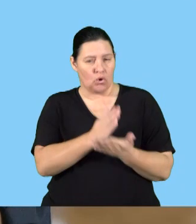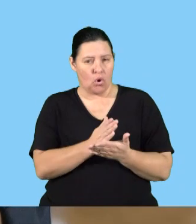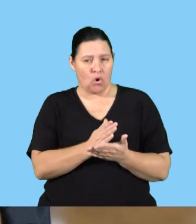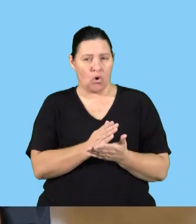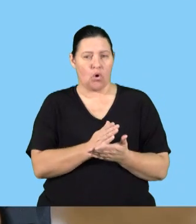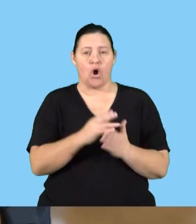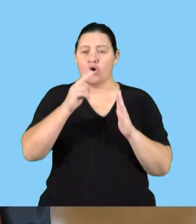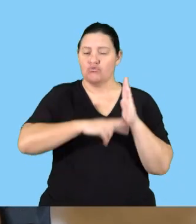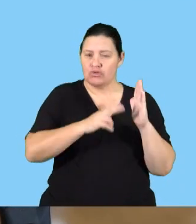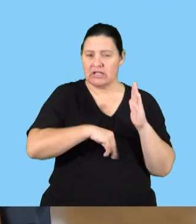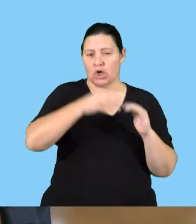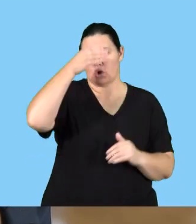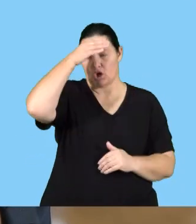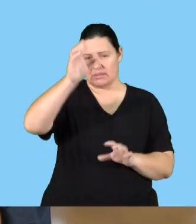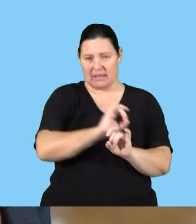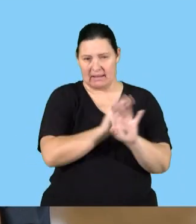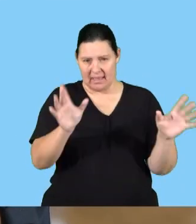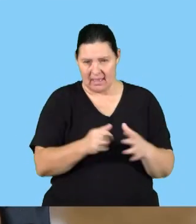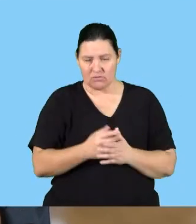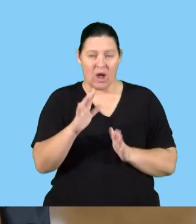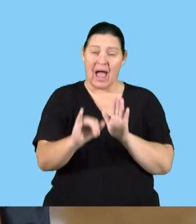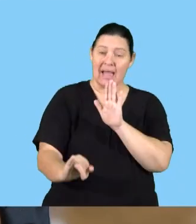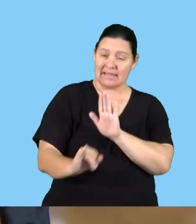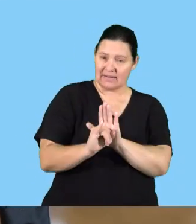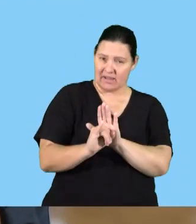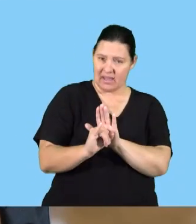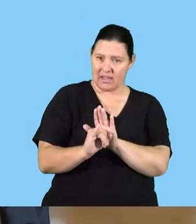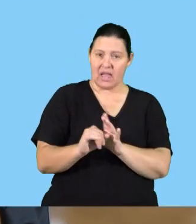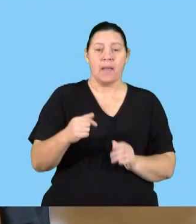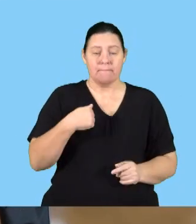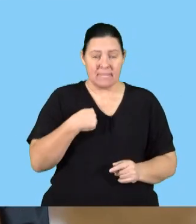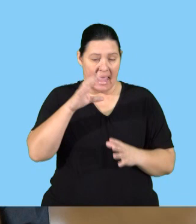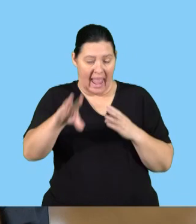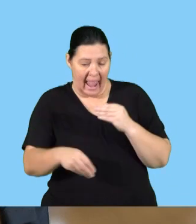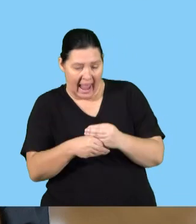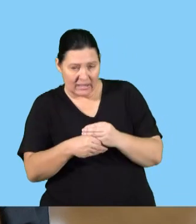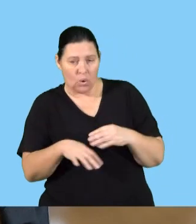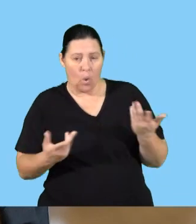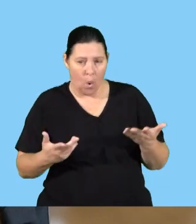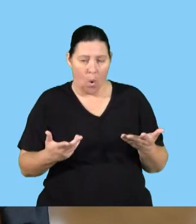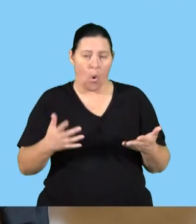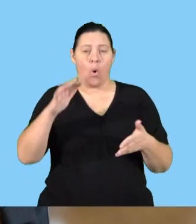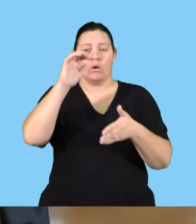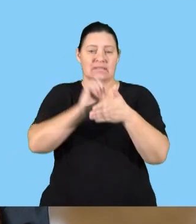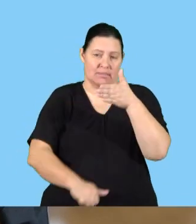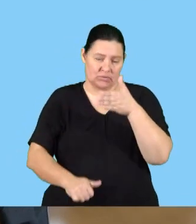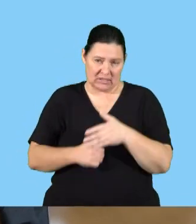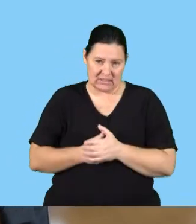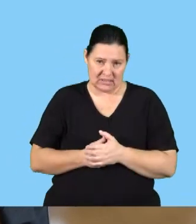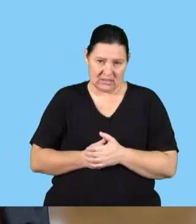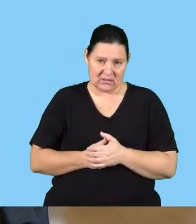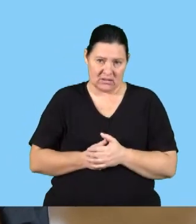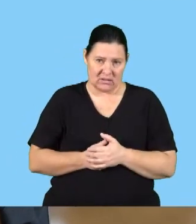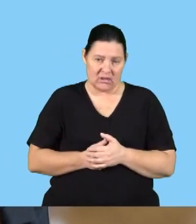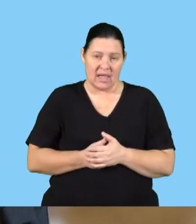sure that you read your context clearly and you identify as to whether are you going to add or are you going to decrease, to